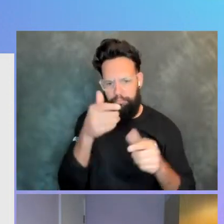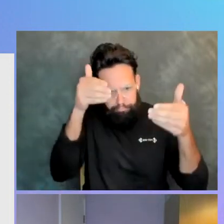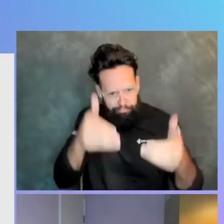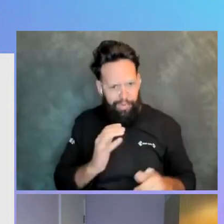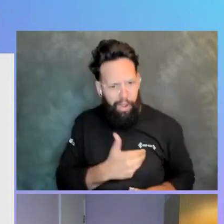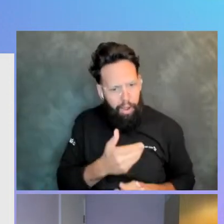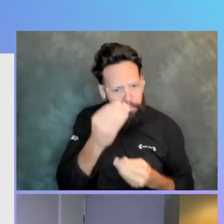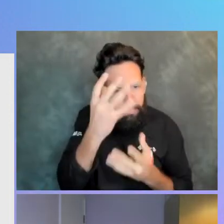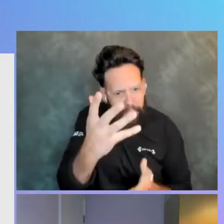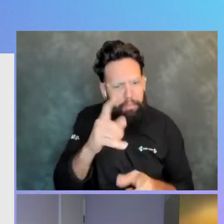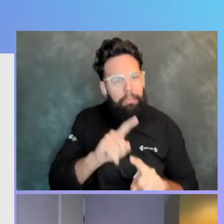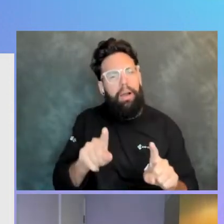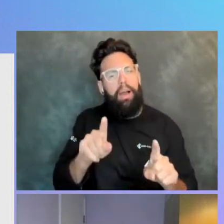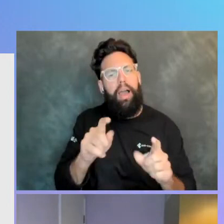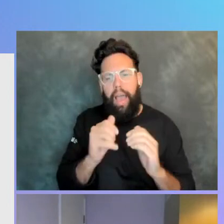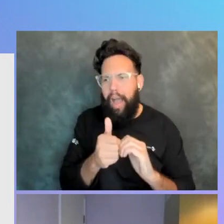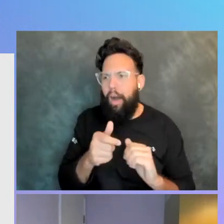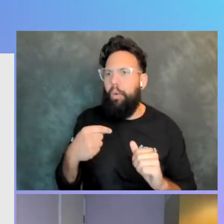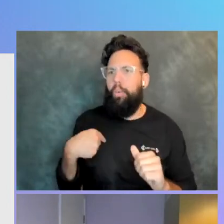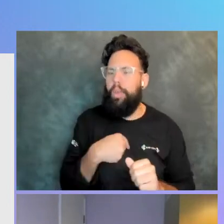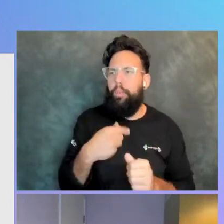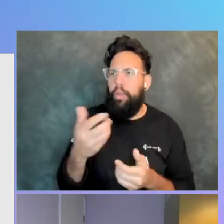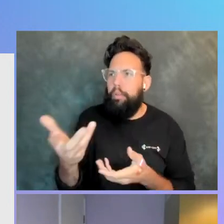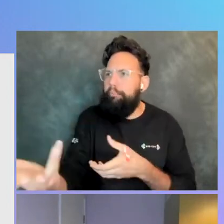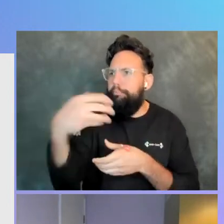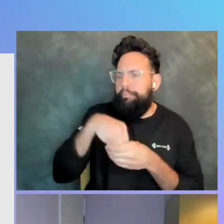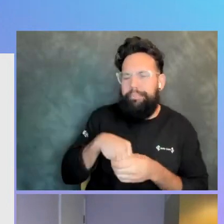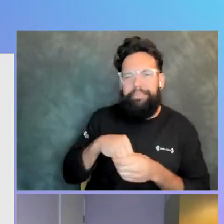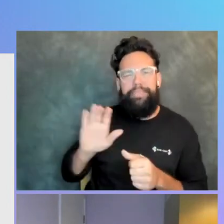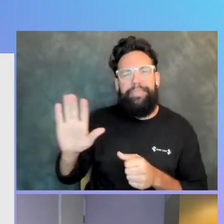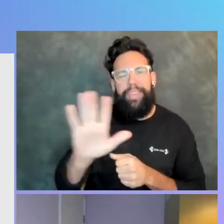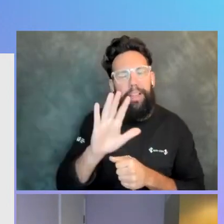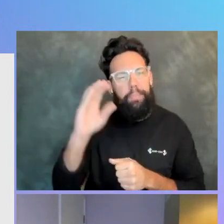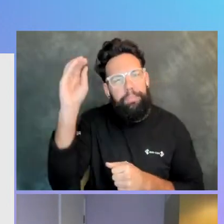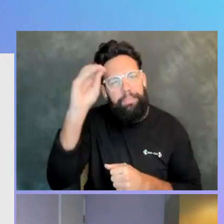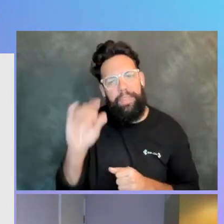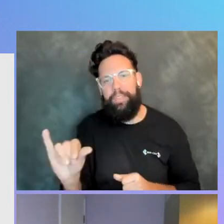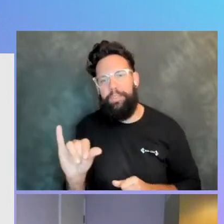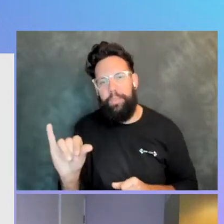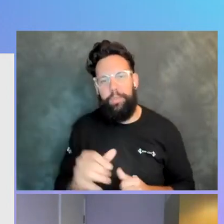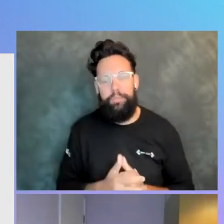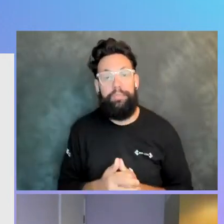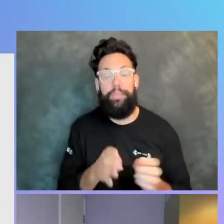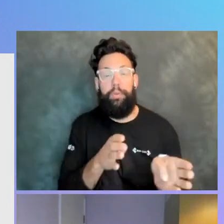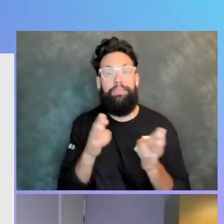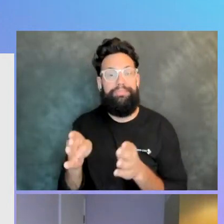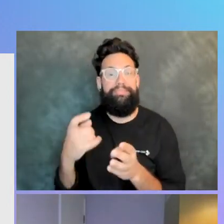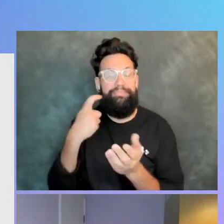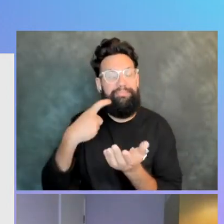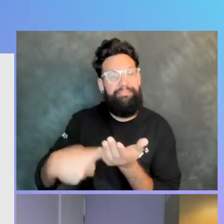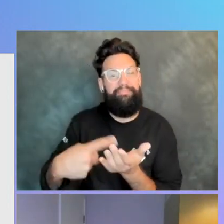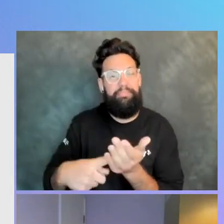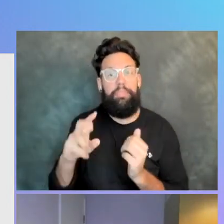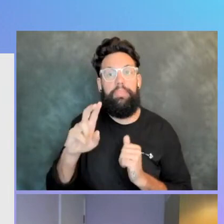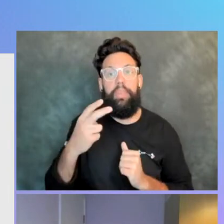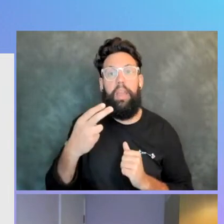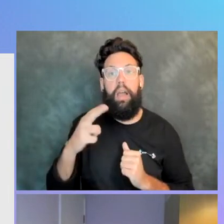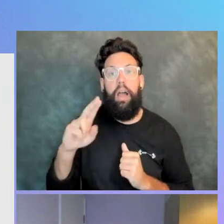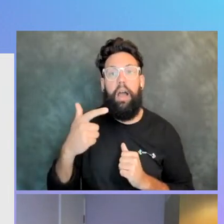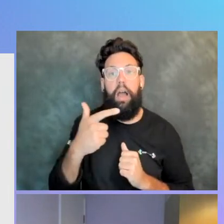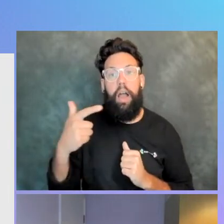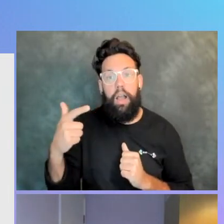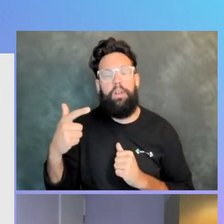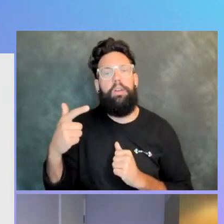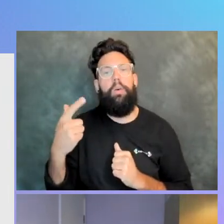itself. So for example, Hug, which is our incentive platform, that's Hug with 3 Gs. There was a WCAG fell